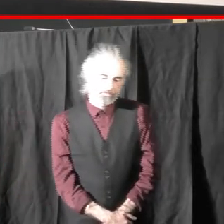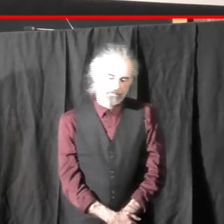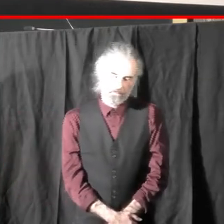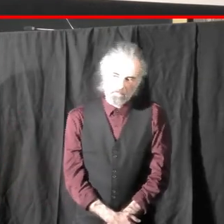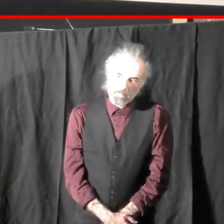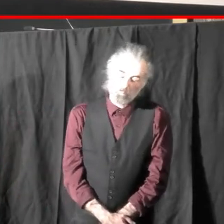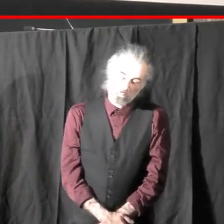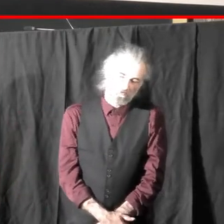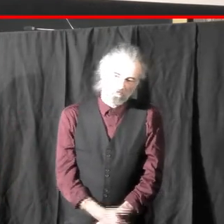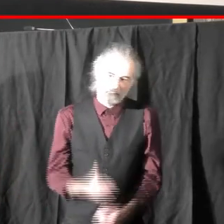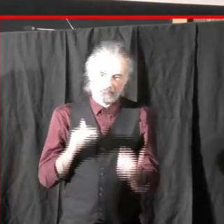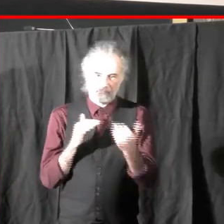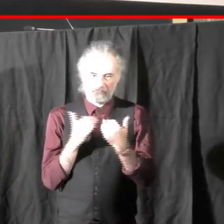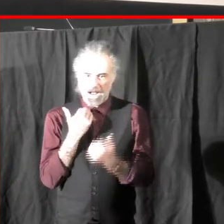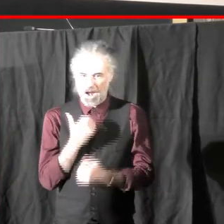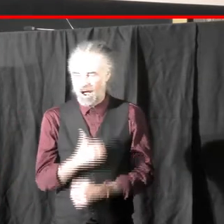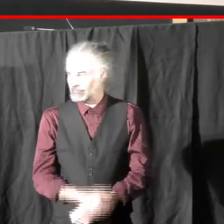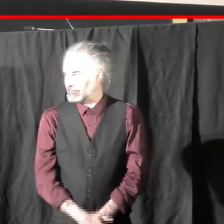Fair enough. Yeah.